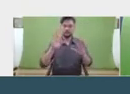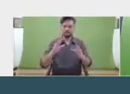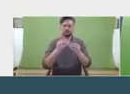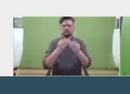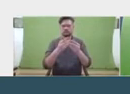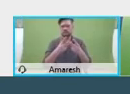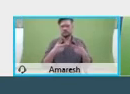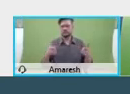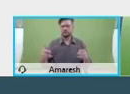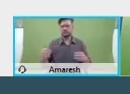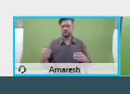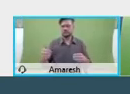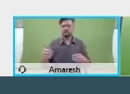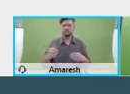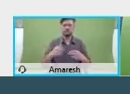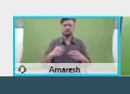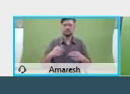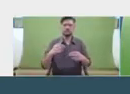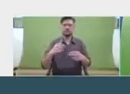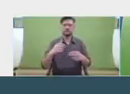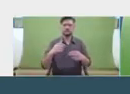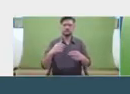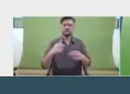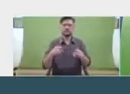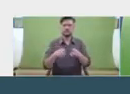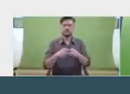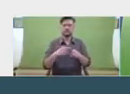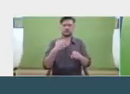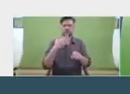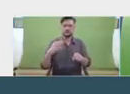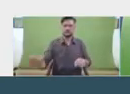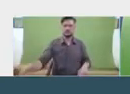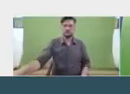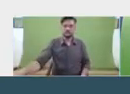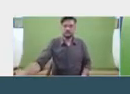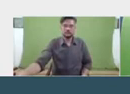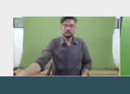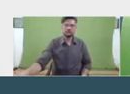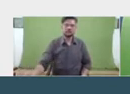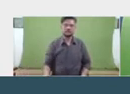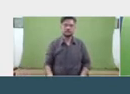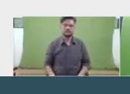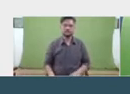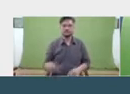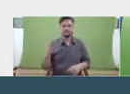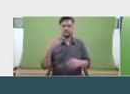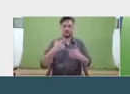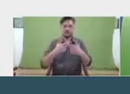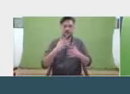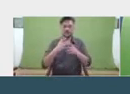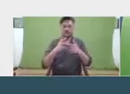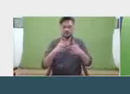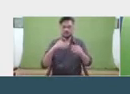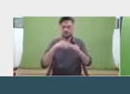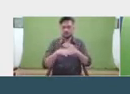in linguistics lose significance once we start questioning their relevance for sign linguistics for example one thing i mentioned phonetics